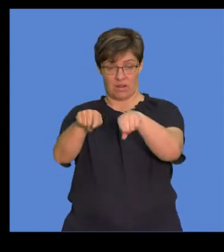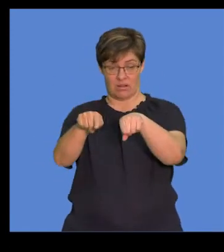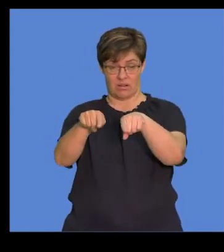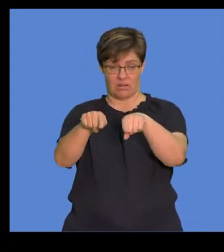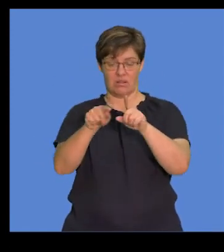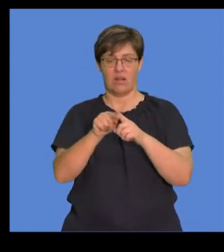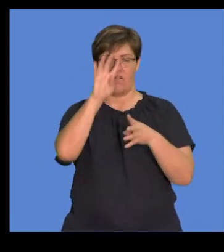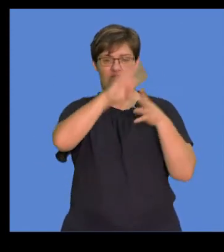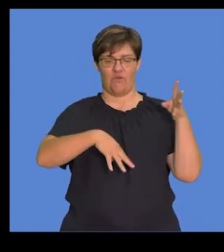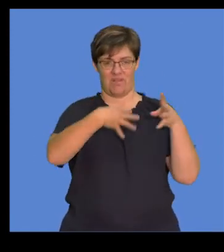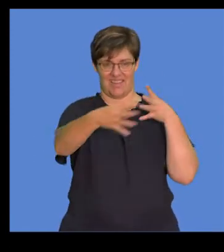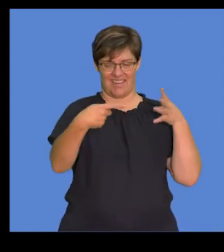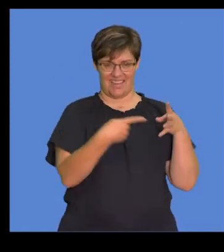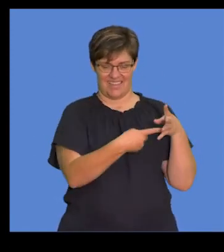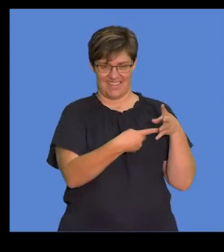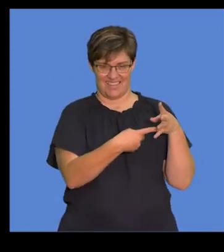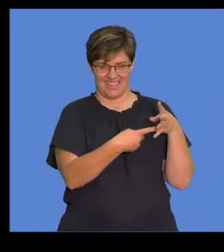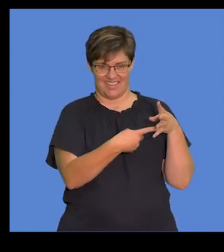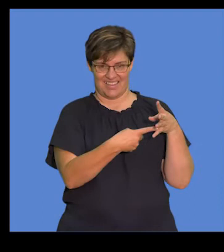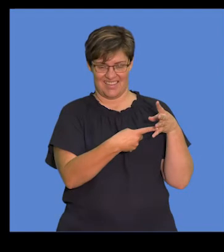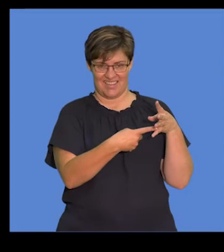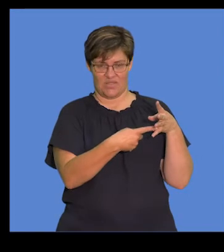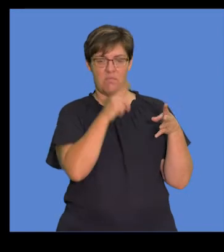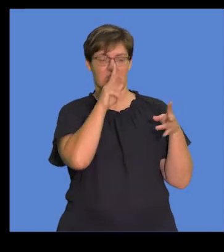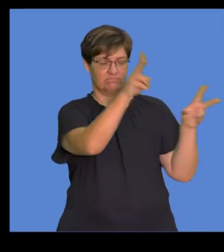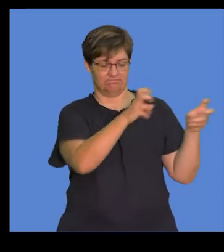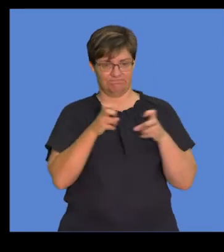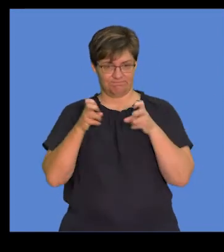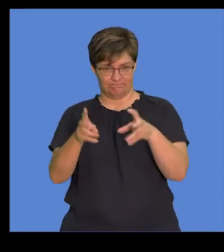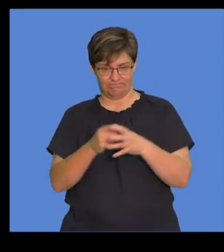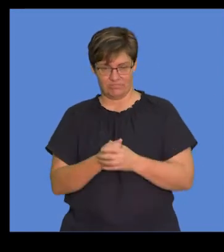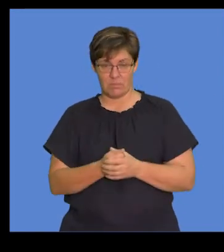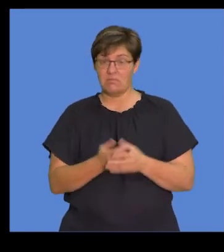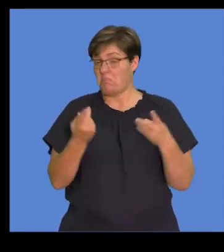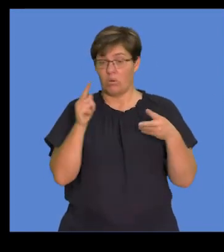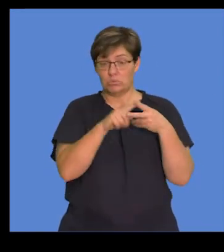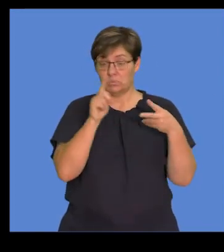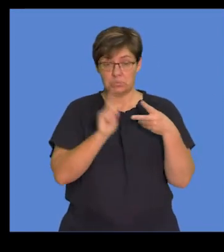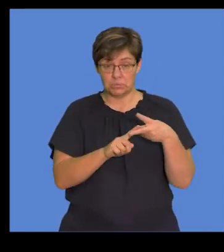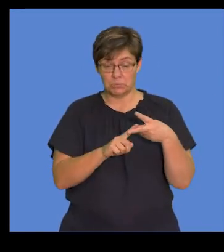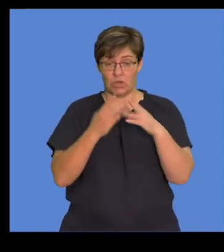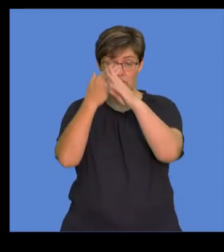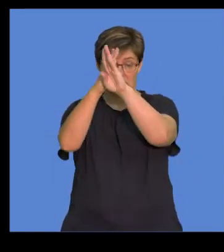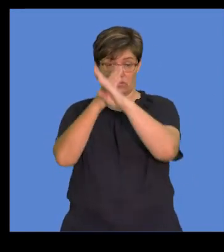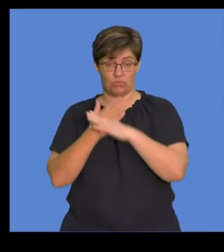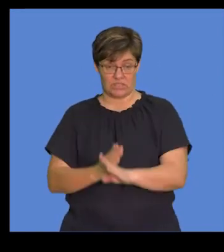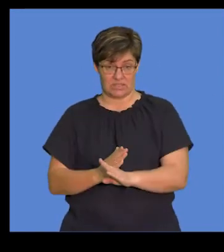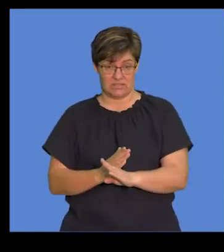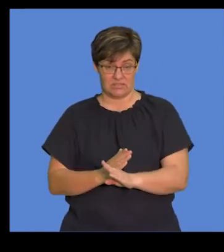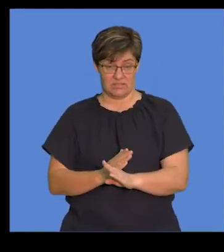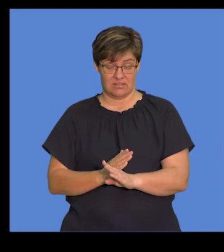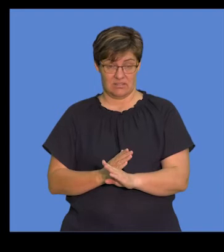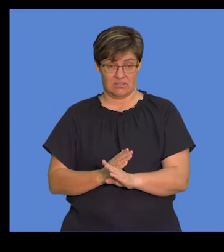circuit, this is the formula that you need to make use of. But if there are two resistors